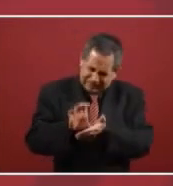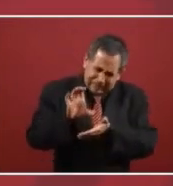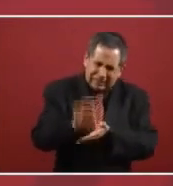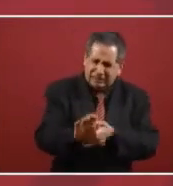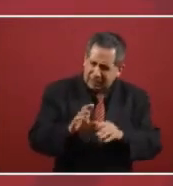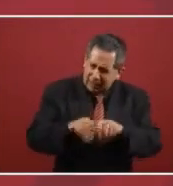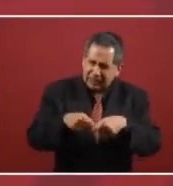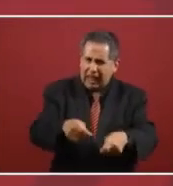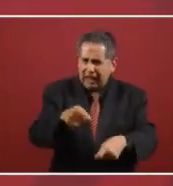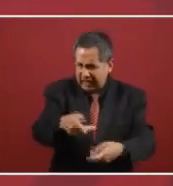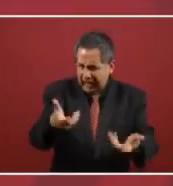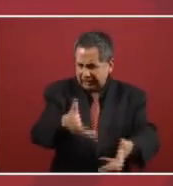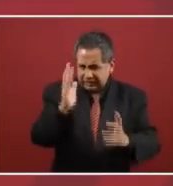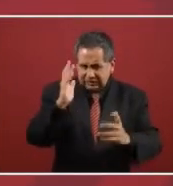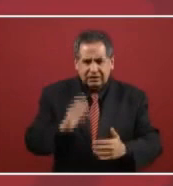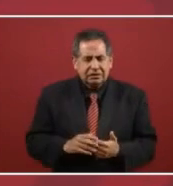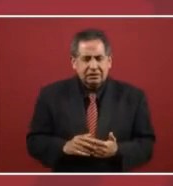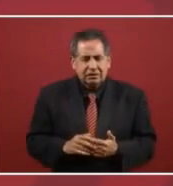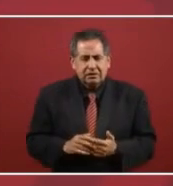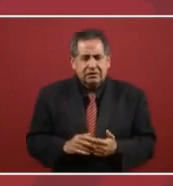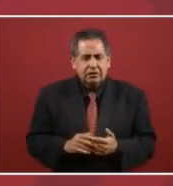his compensation,